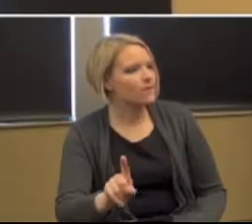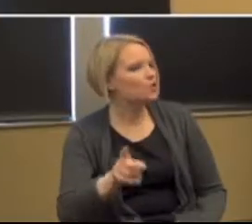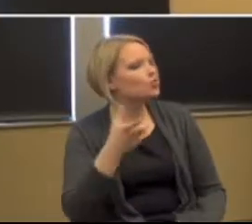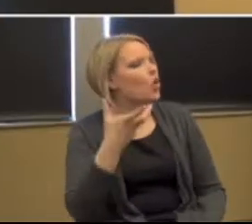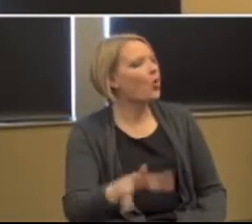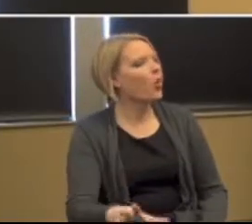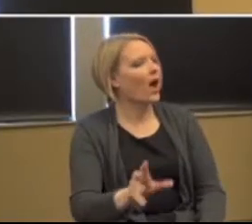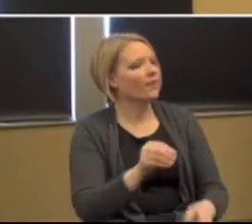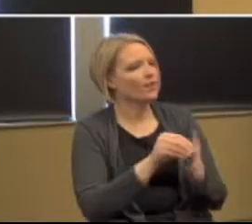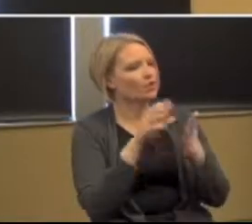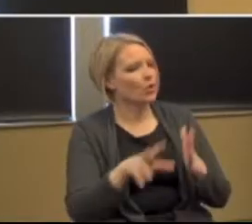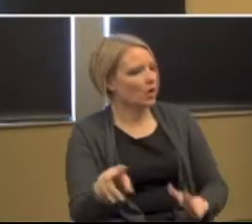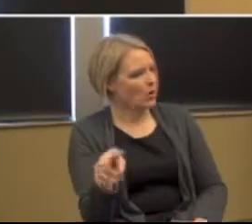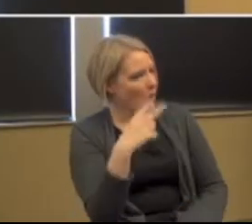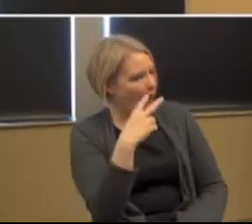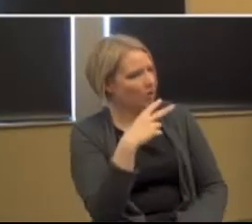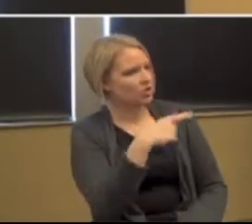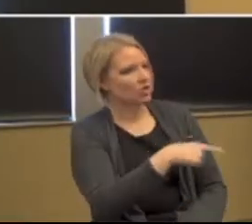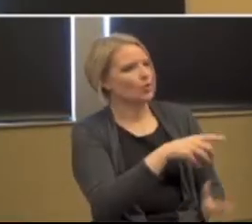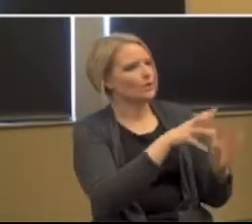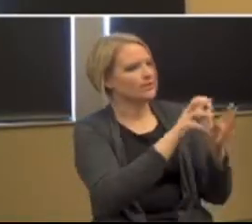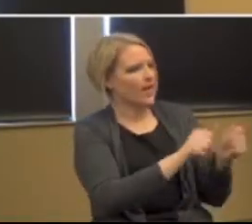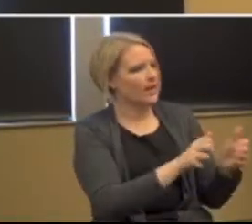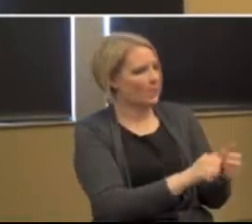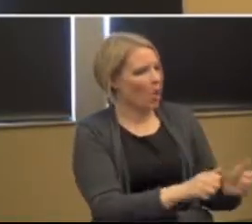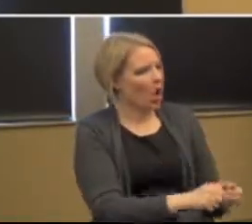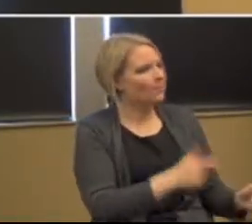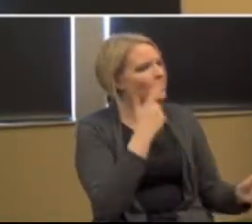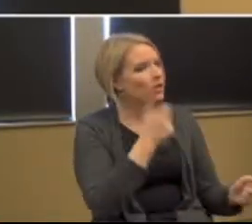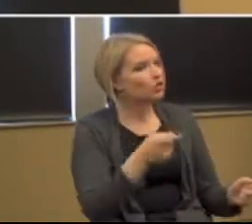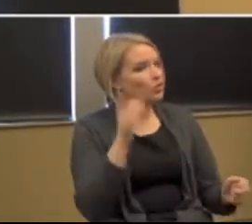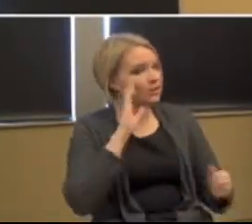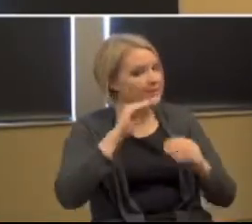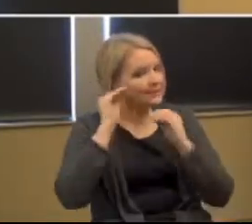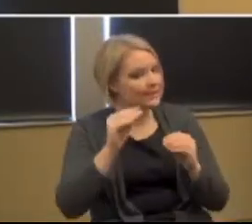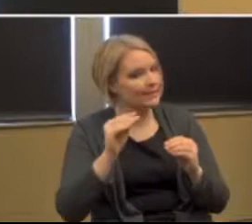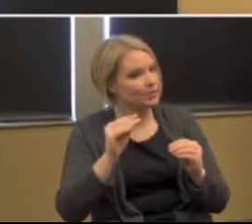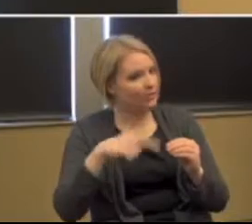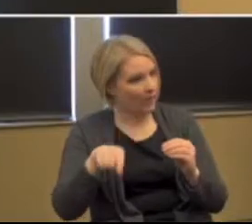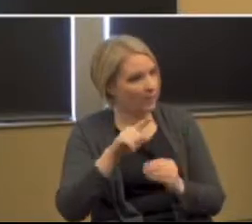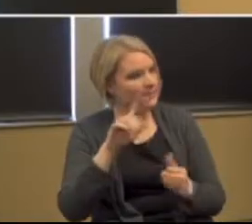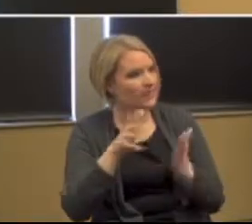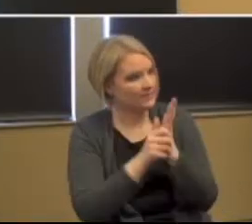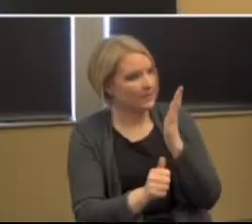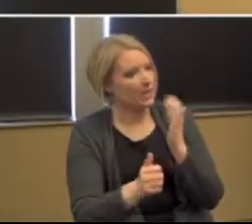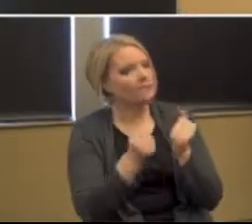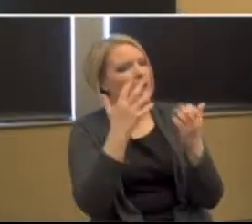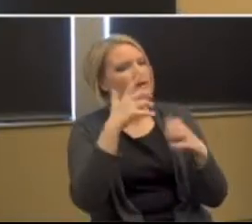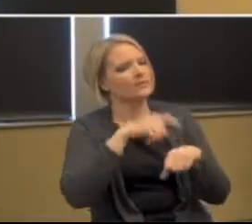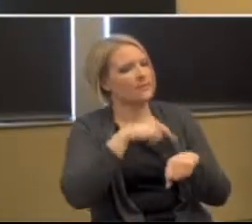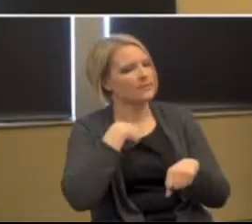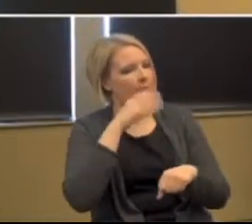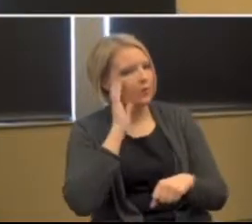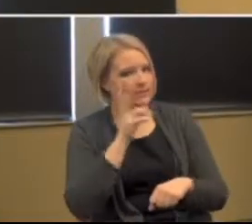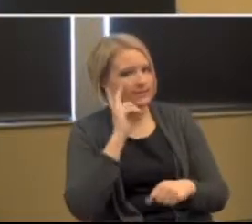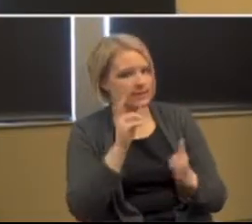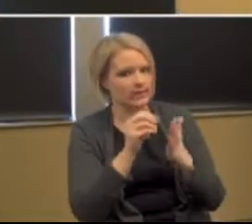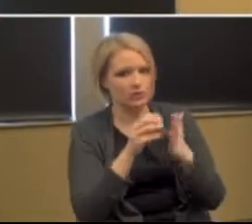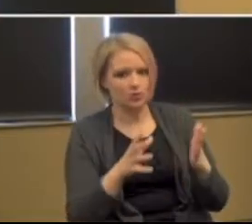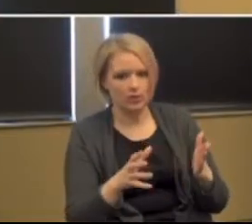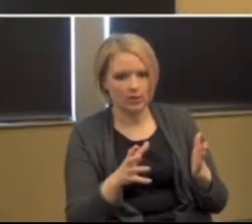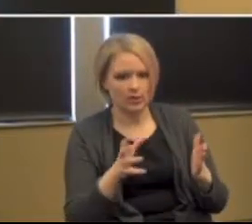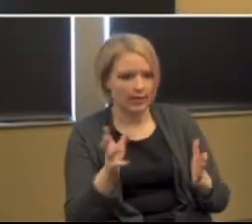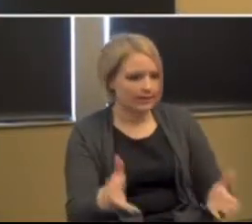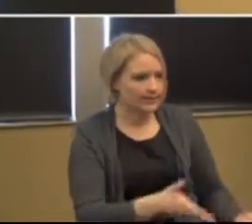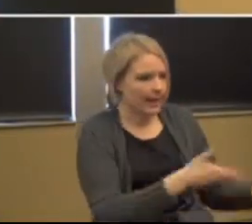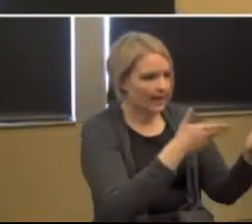student watching you take it apart and set it back up, because you're teaching them that skill. And there's been so many times that I'll see a kiddo take it back out if